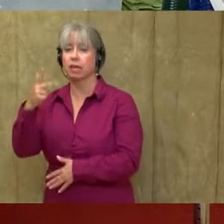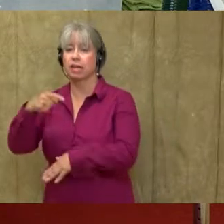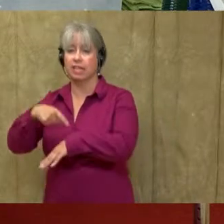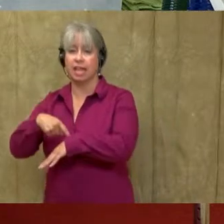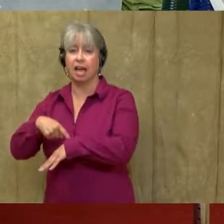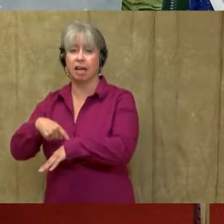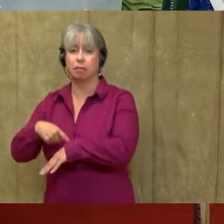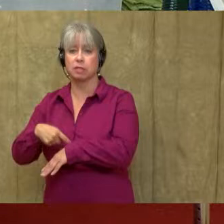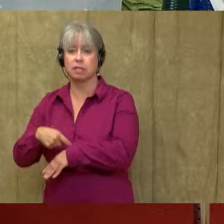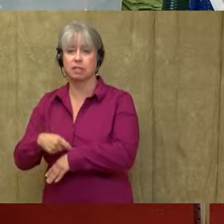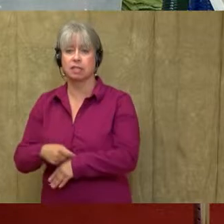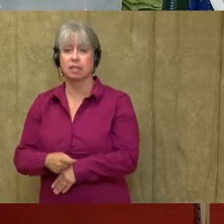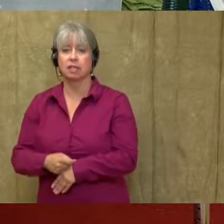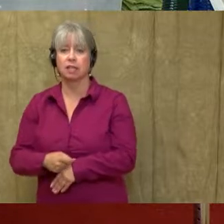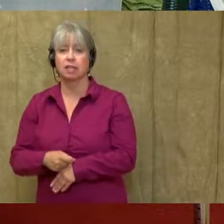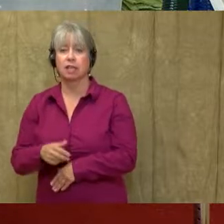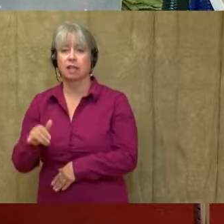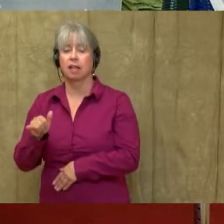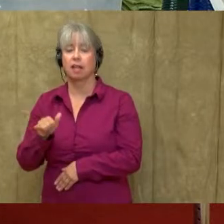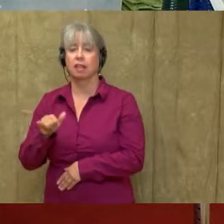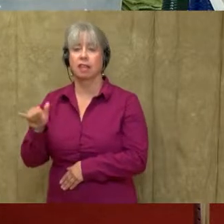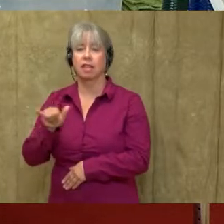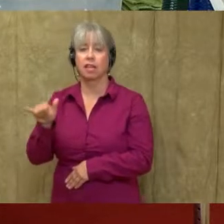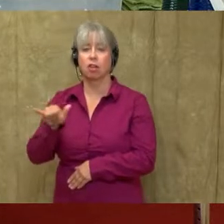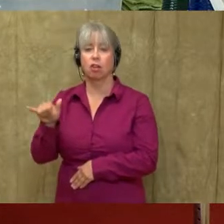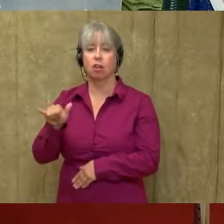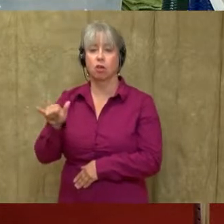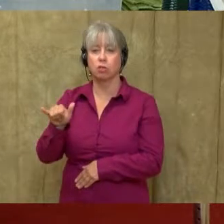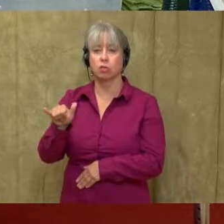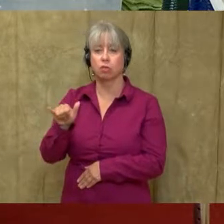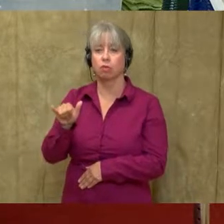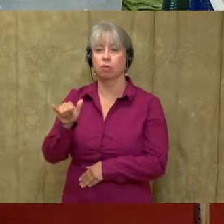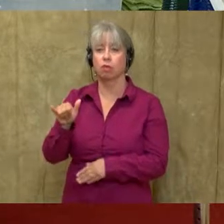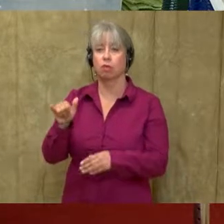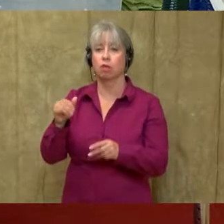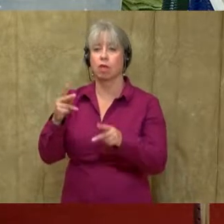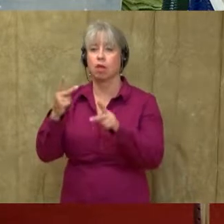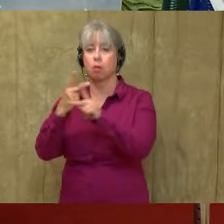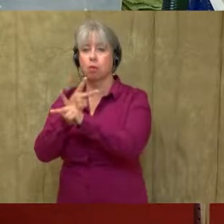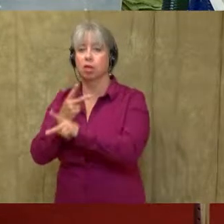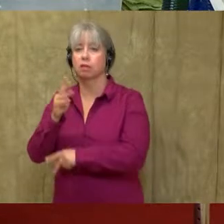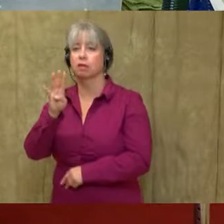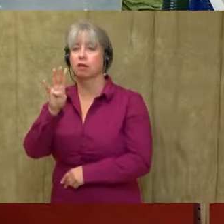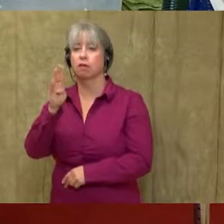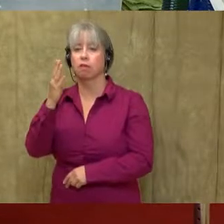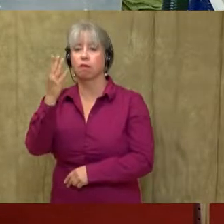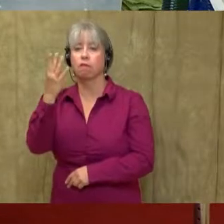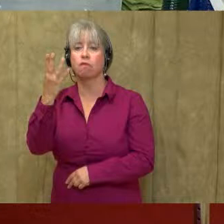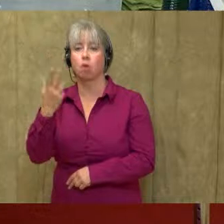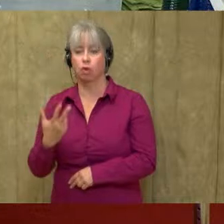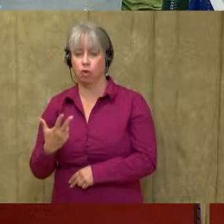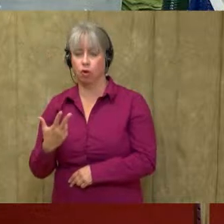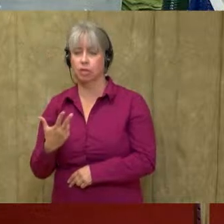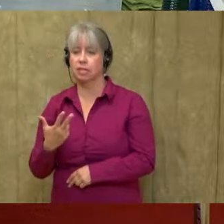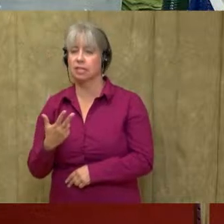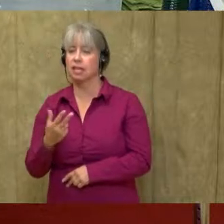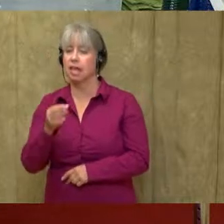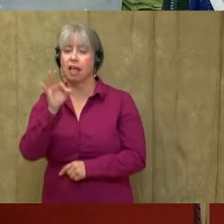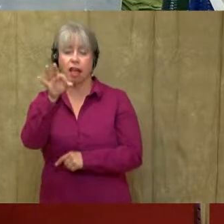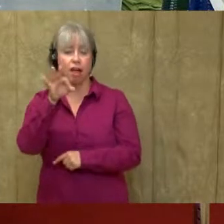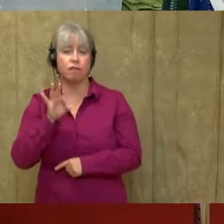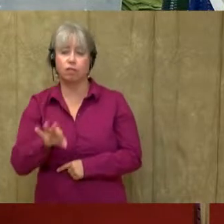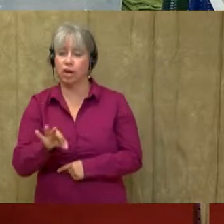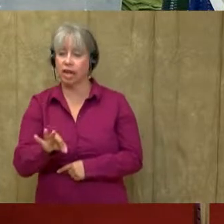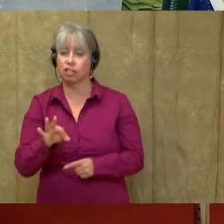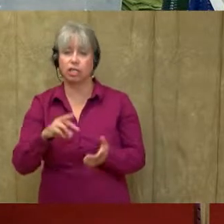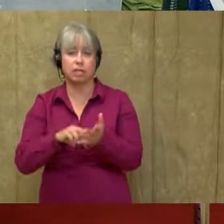We're also going to multiply it by our fraction 4/3. Don't let a fraction scare you because all that a fraction means when we